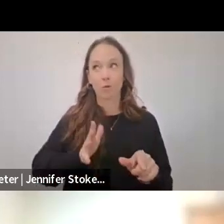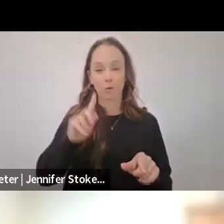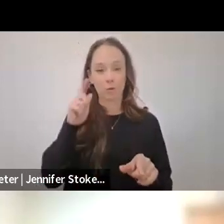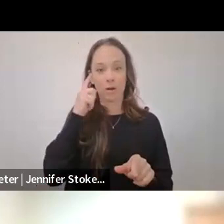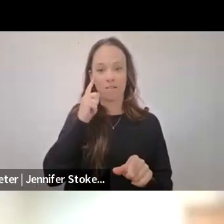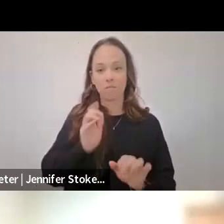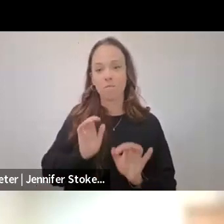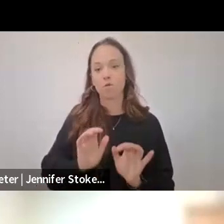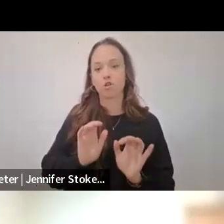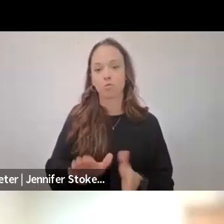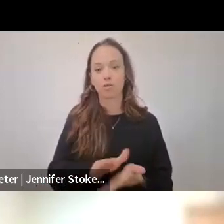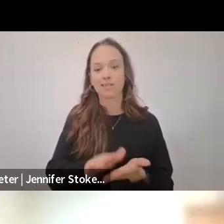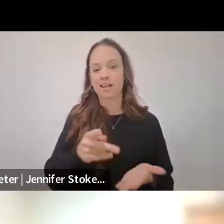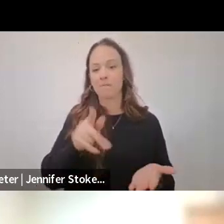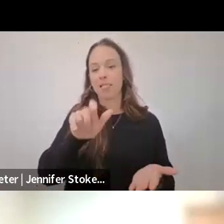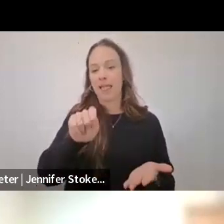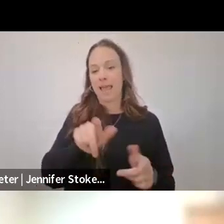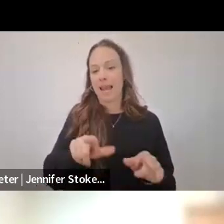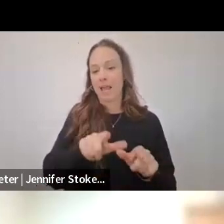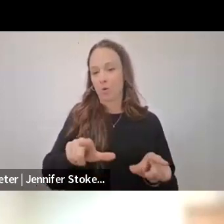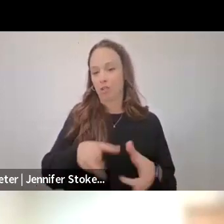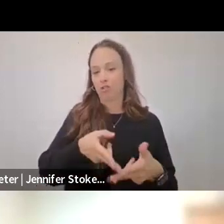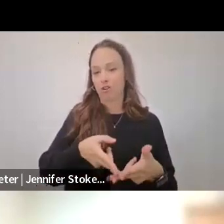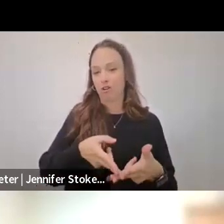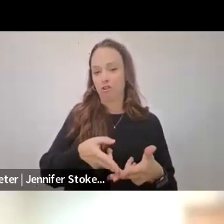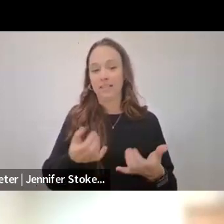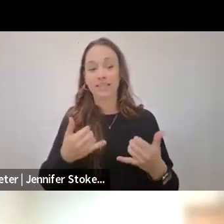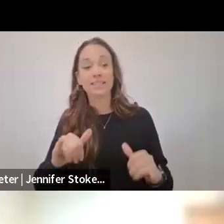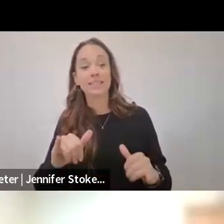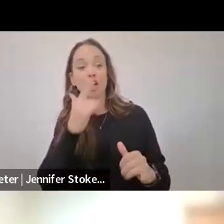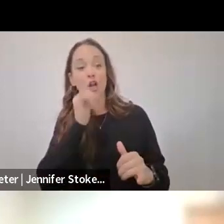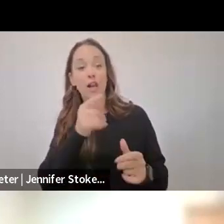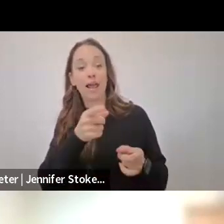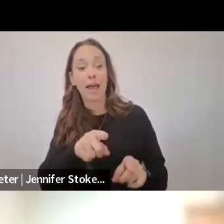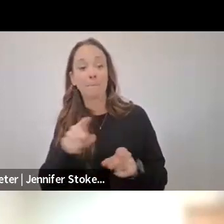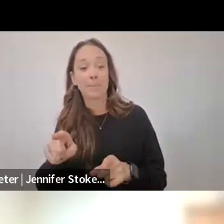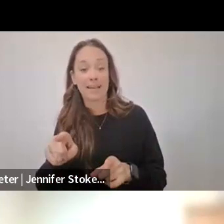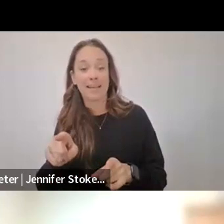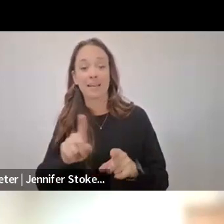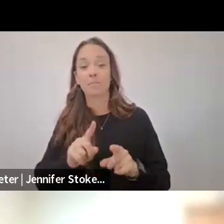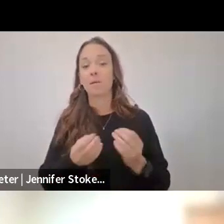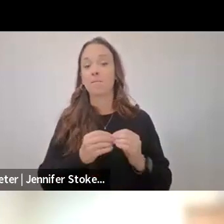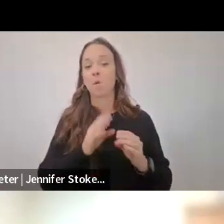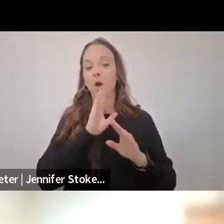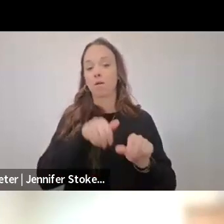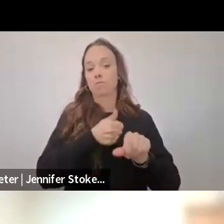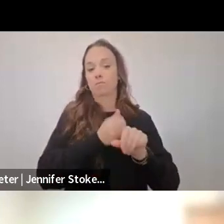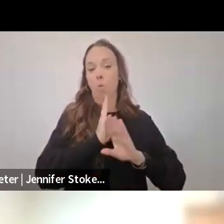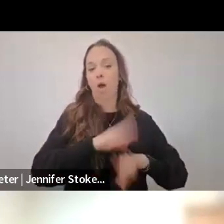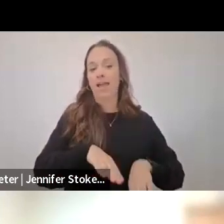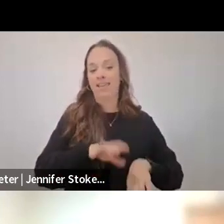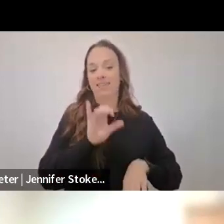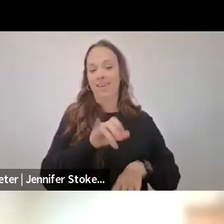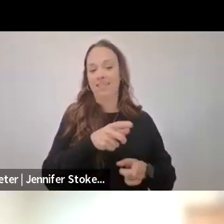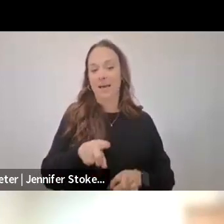language documents, and it looks like it's still going on, but perhaps a little bit more quietly. We'll see when the updated